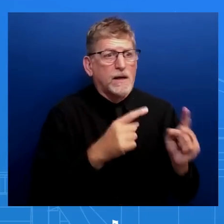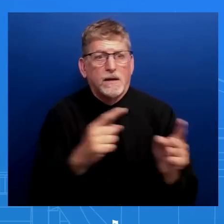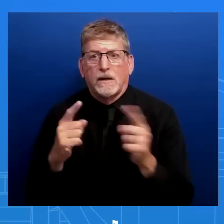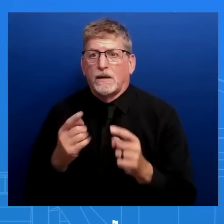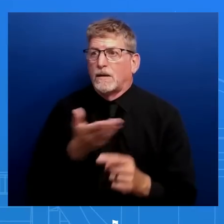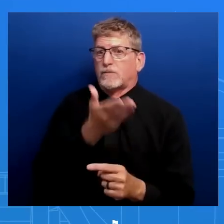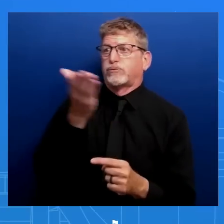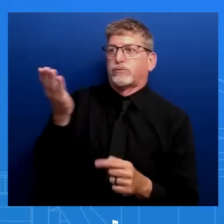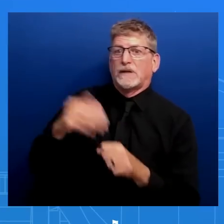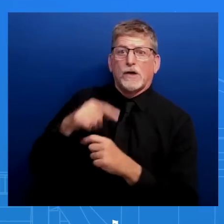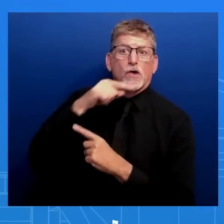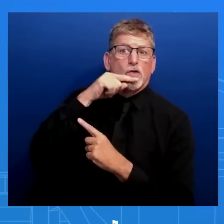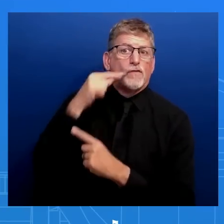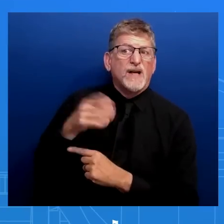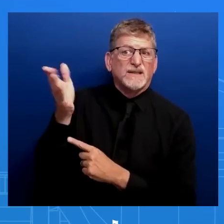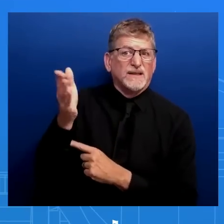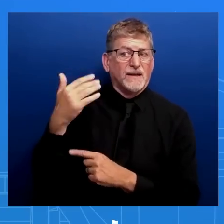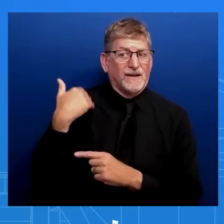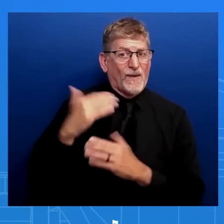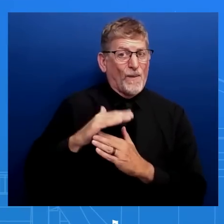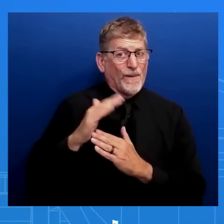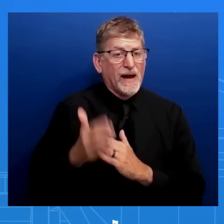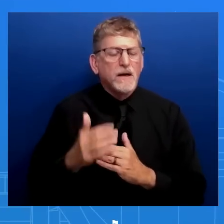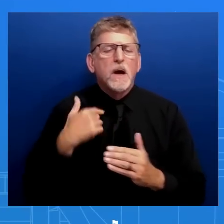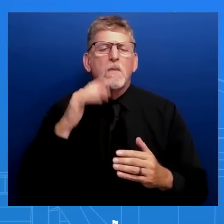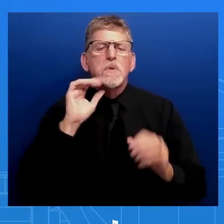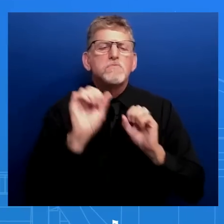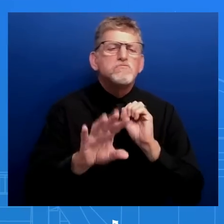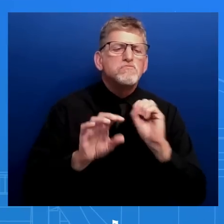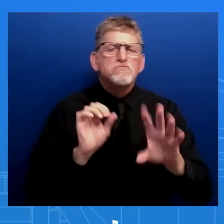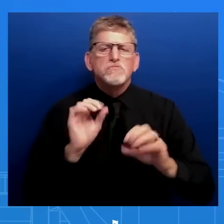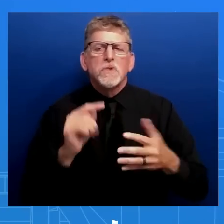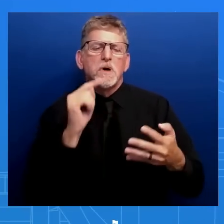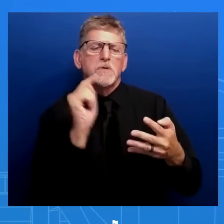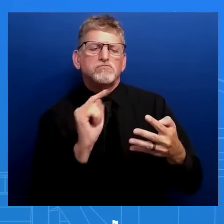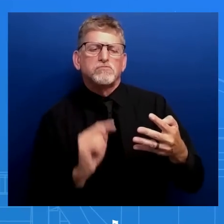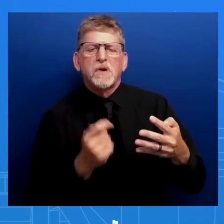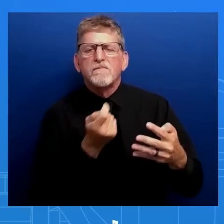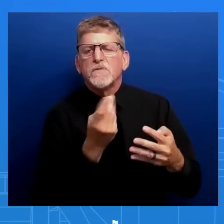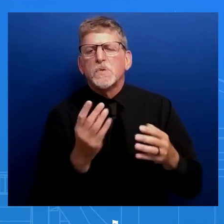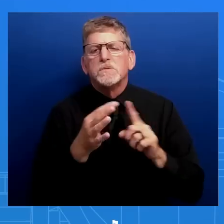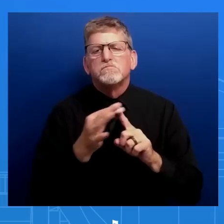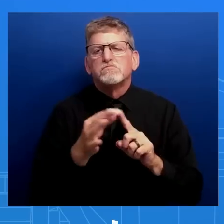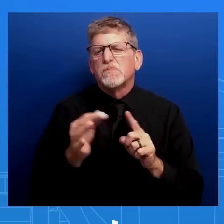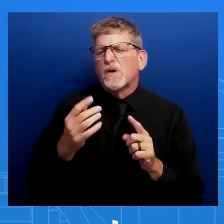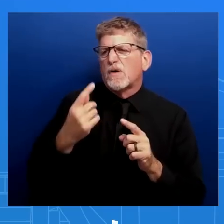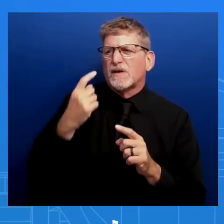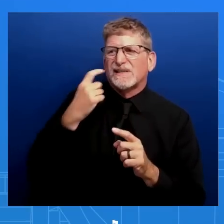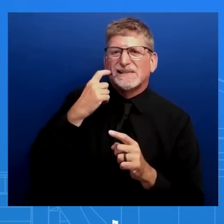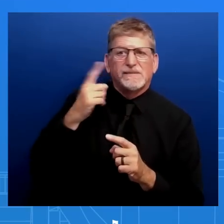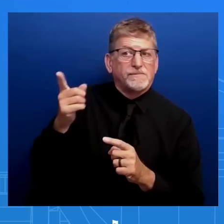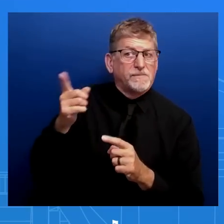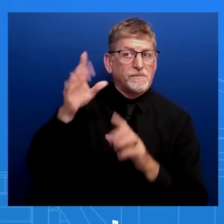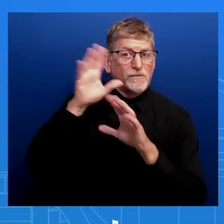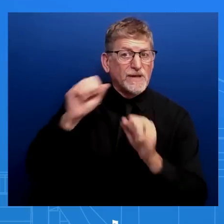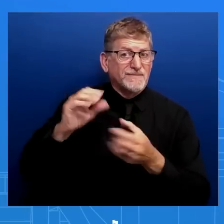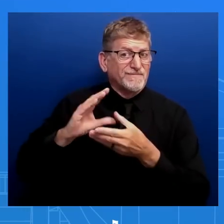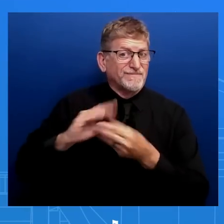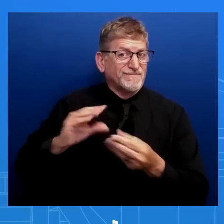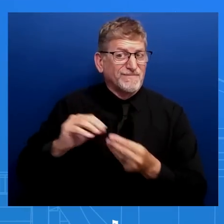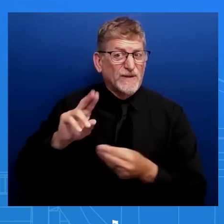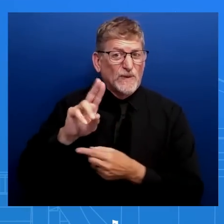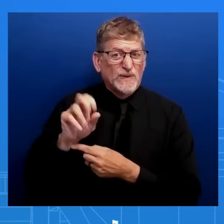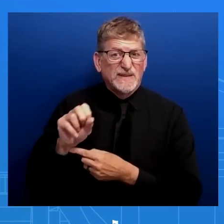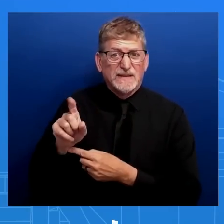few words at the top from me. As you all just heard from the president, the United States closely monitored those